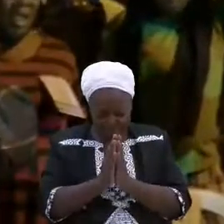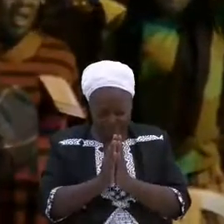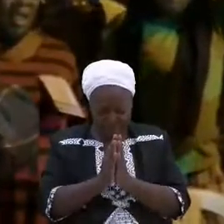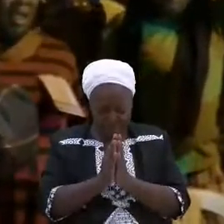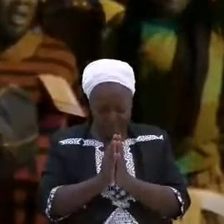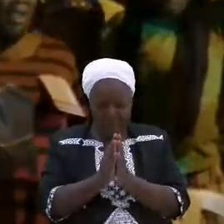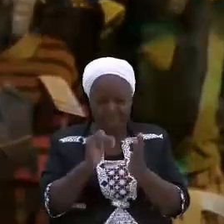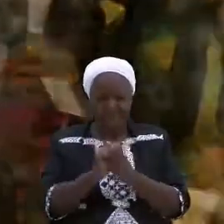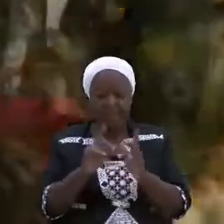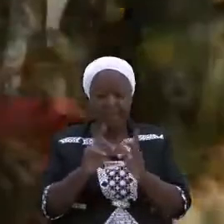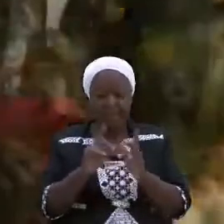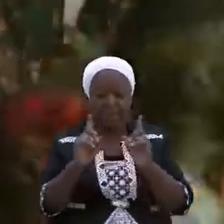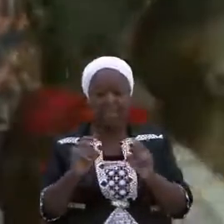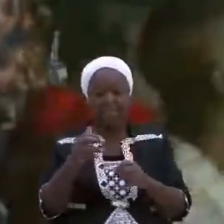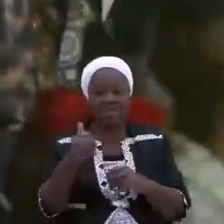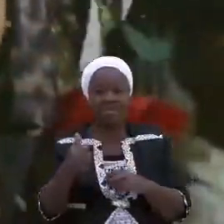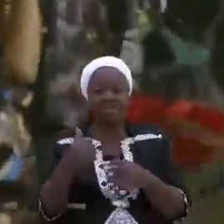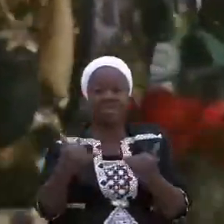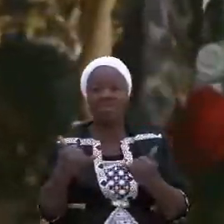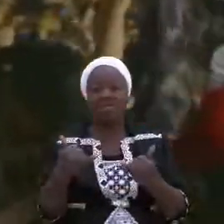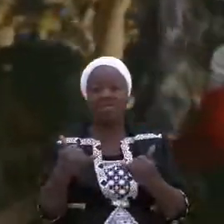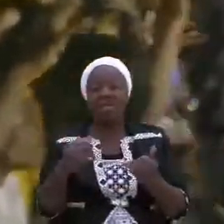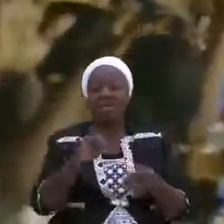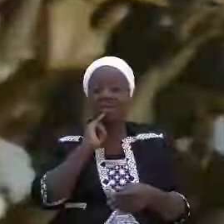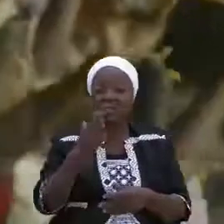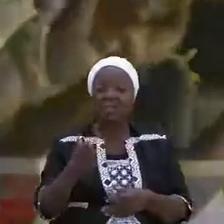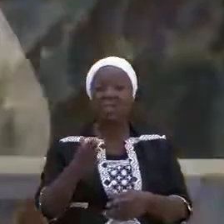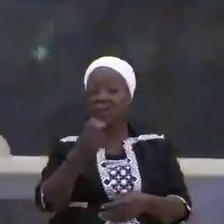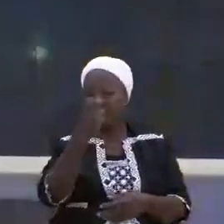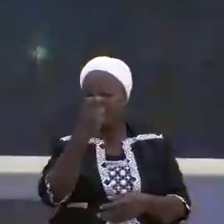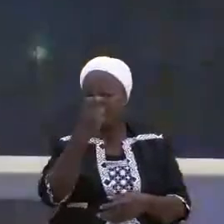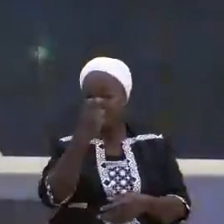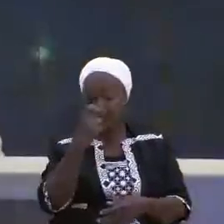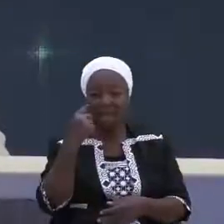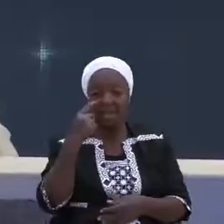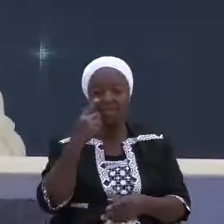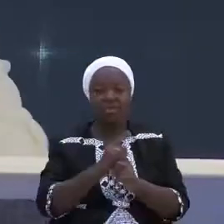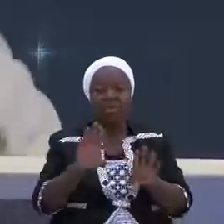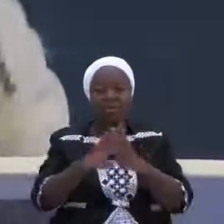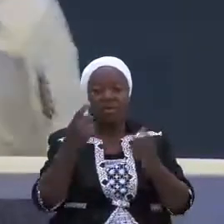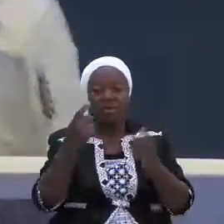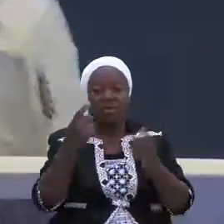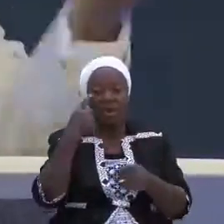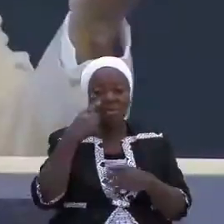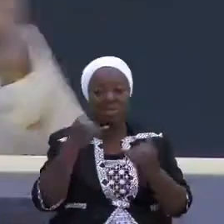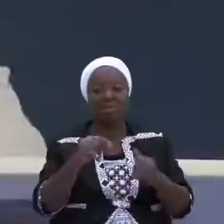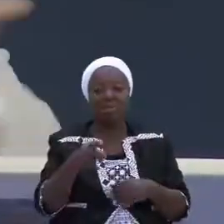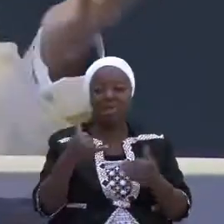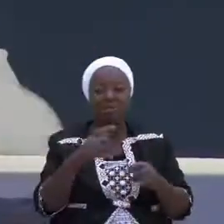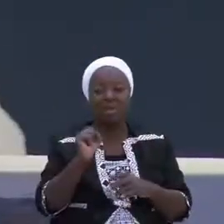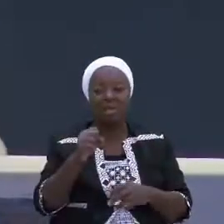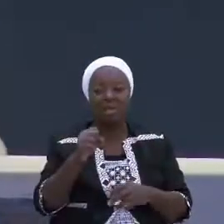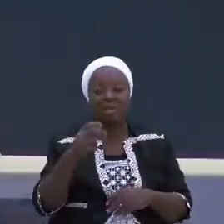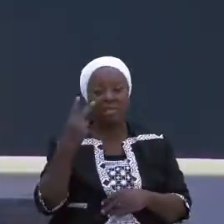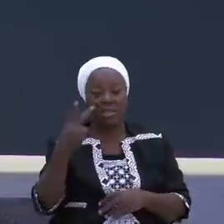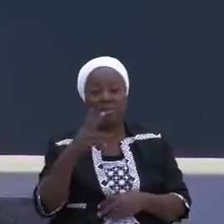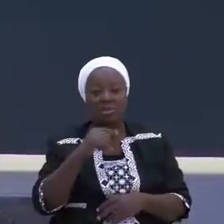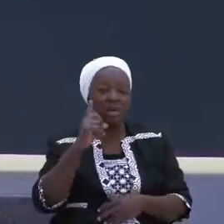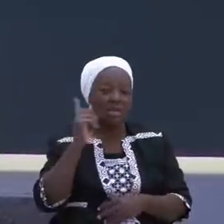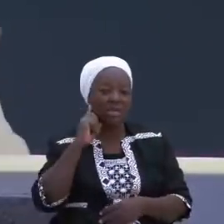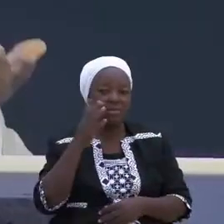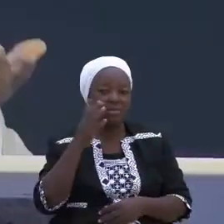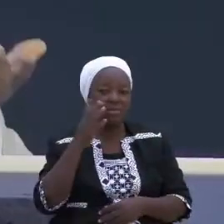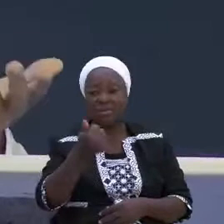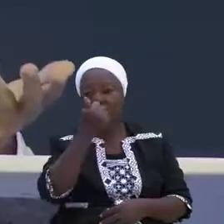check up now it's there blind eyes just open your eyes now you can see you're deaf you're dumb now you can